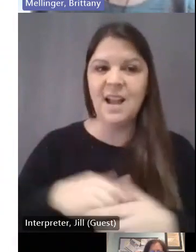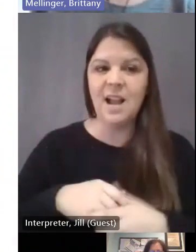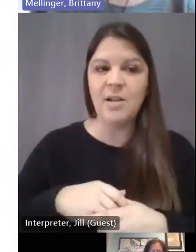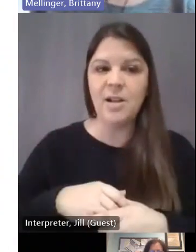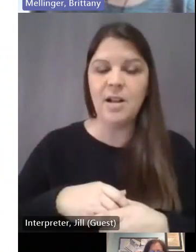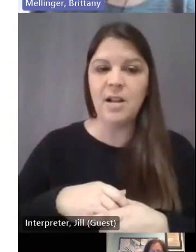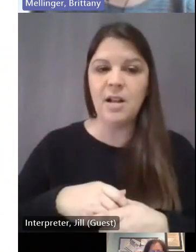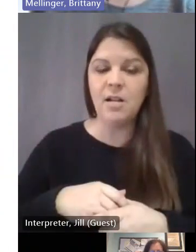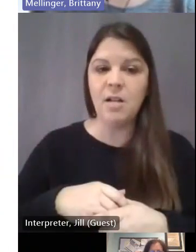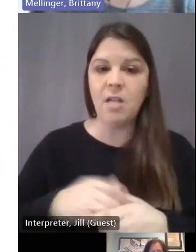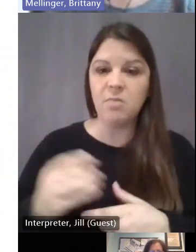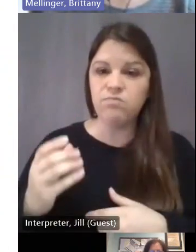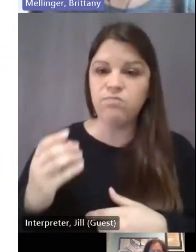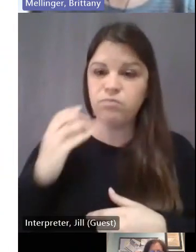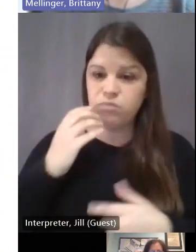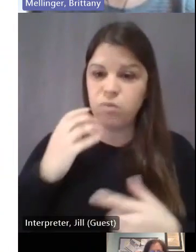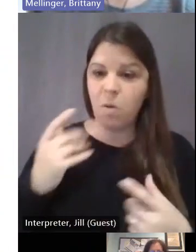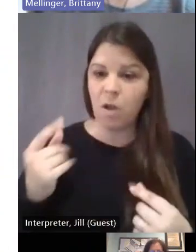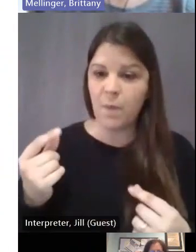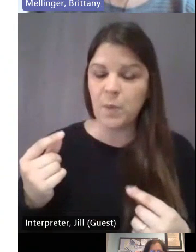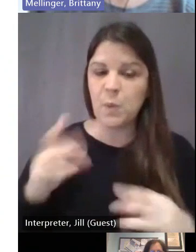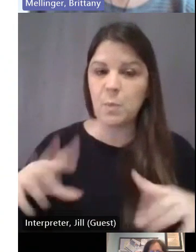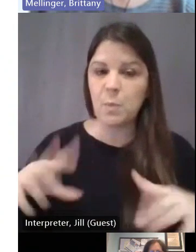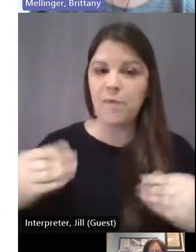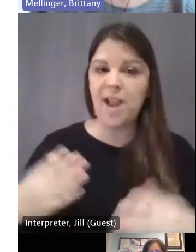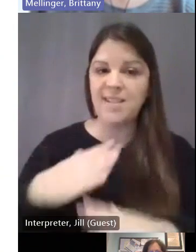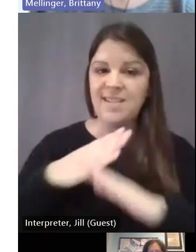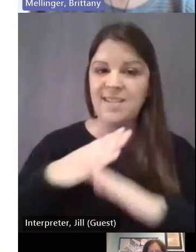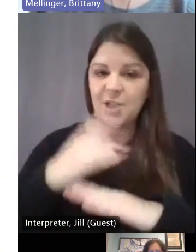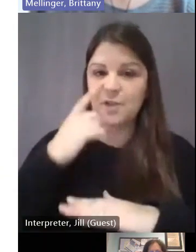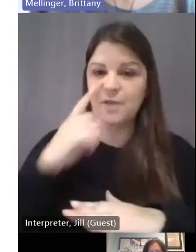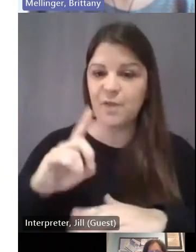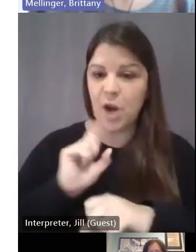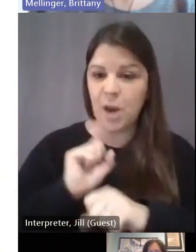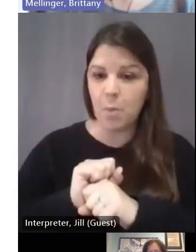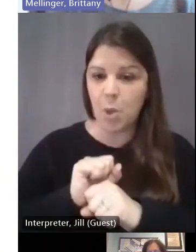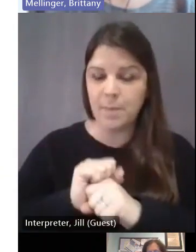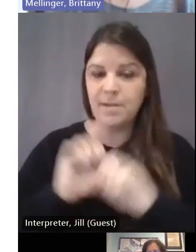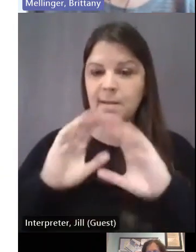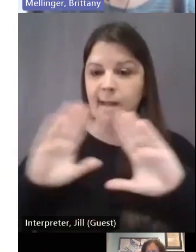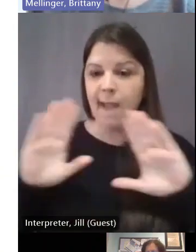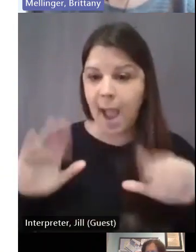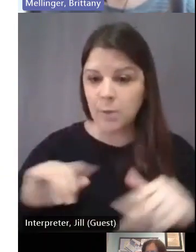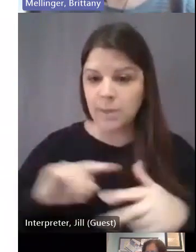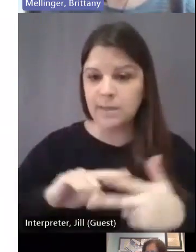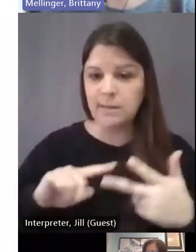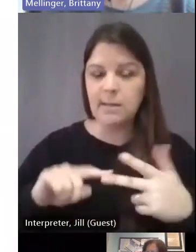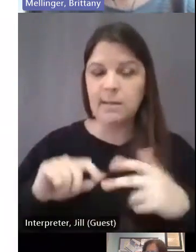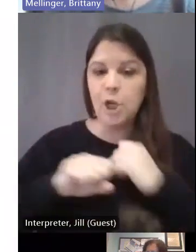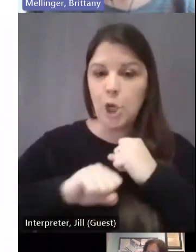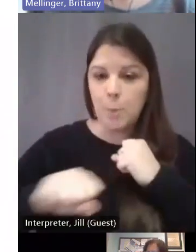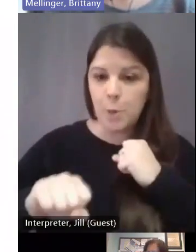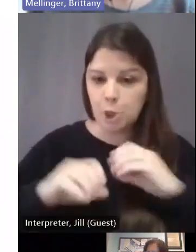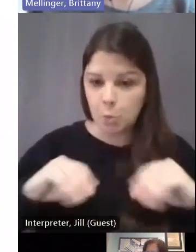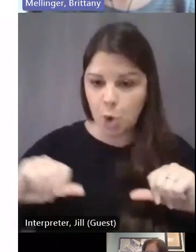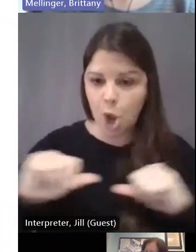bulk of what we do that provides protections in terms of employment, housing, commercial property,